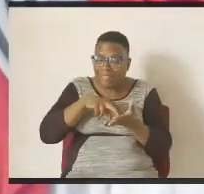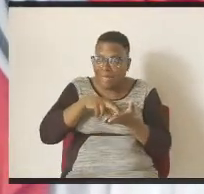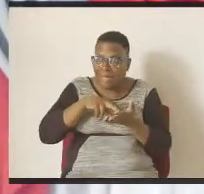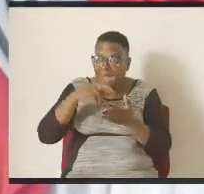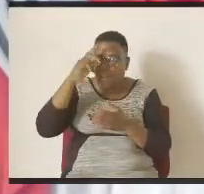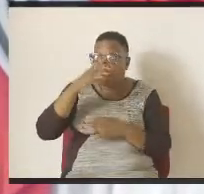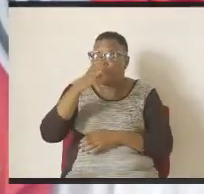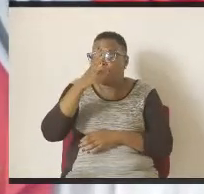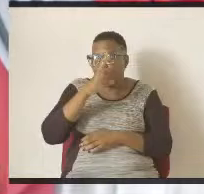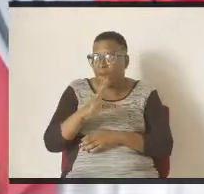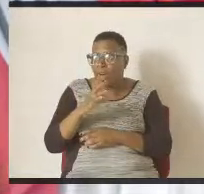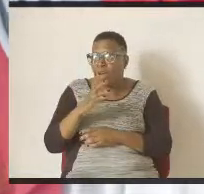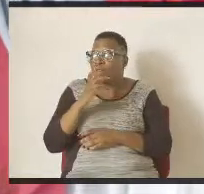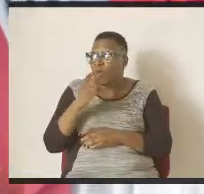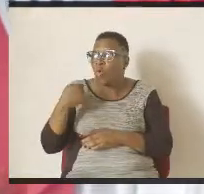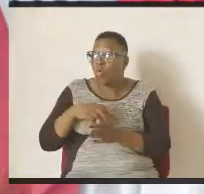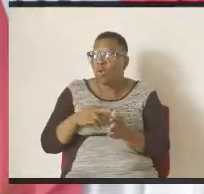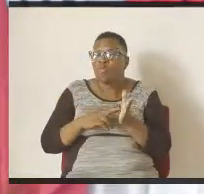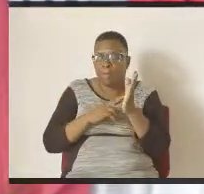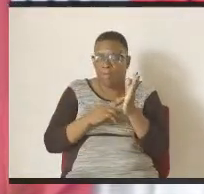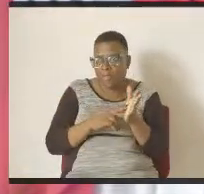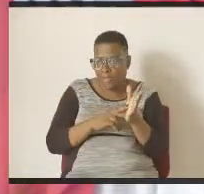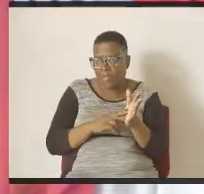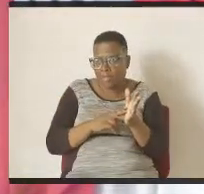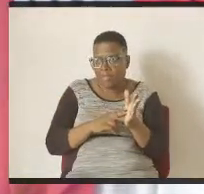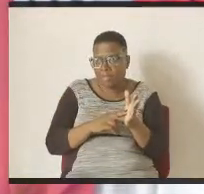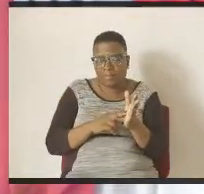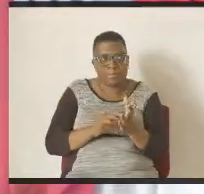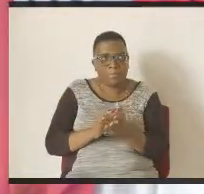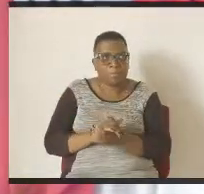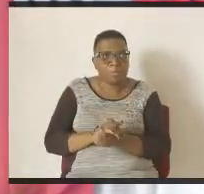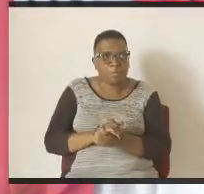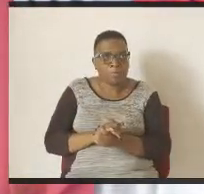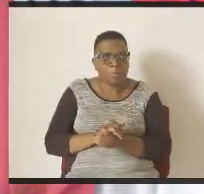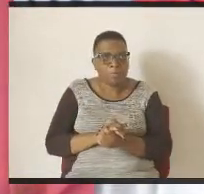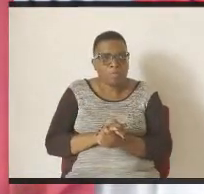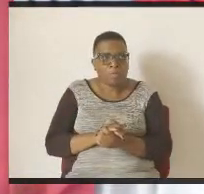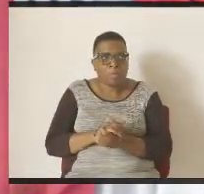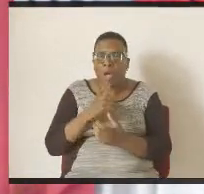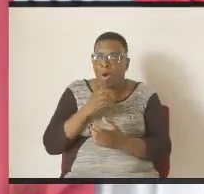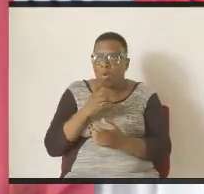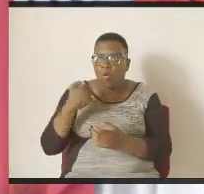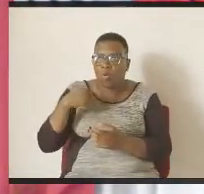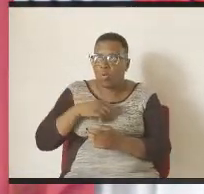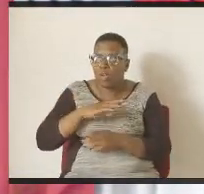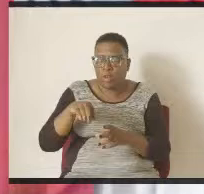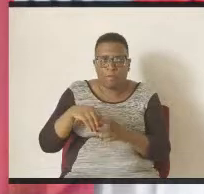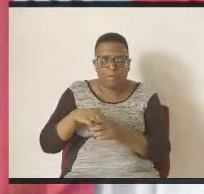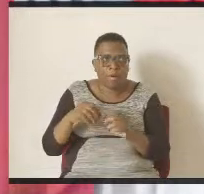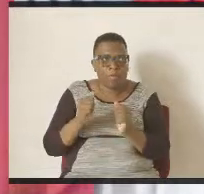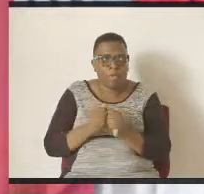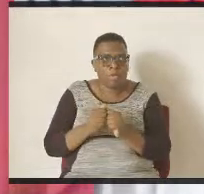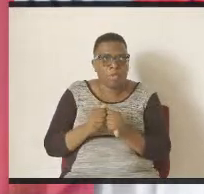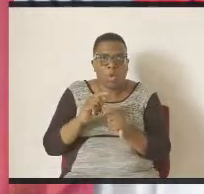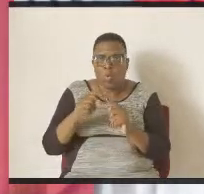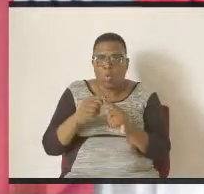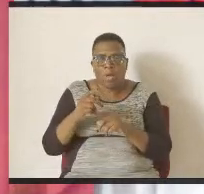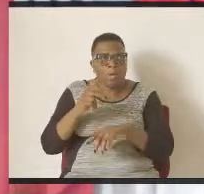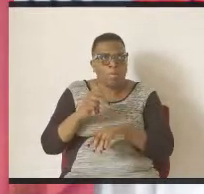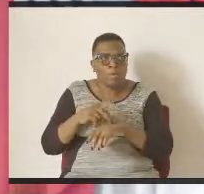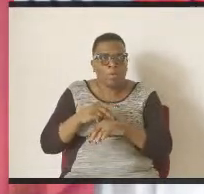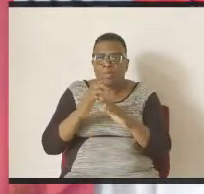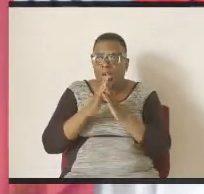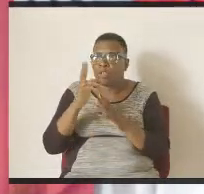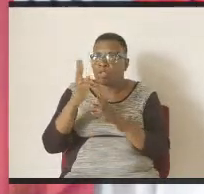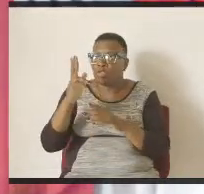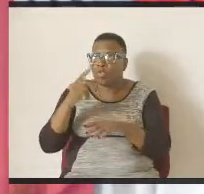for who we represent or to be who we are associated with. And we see it here. When Peter was asked three